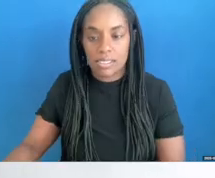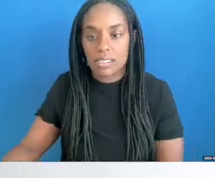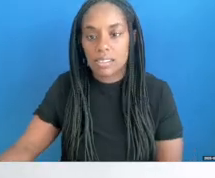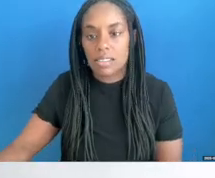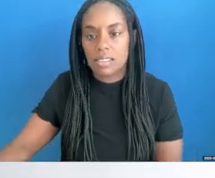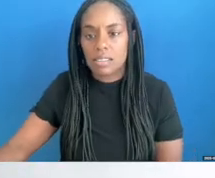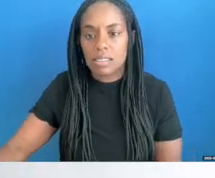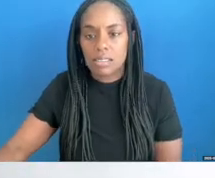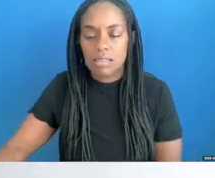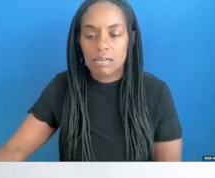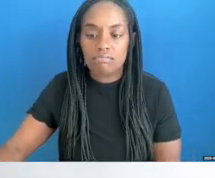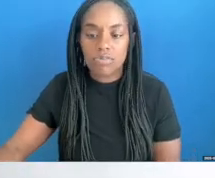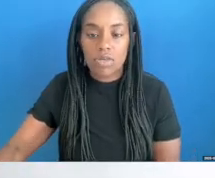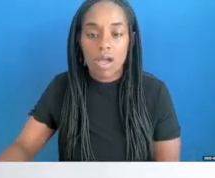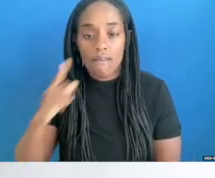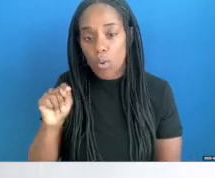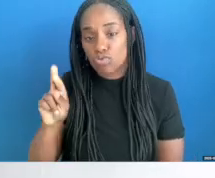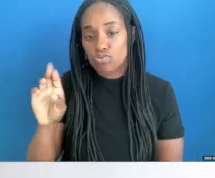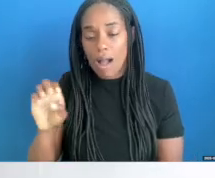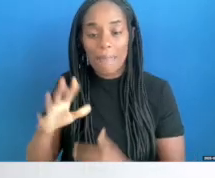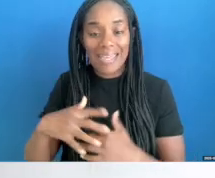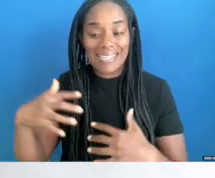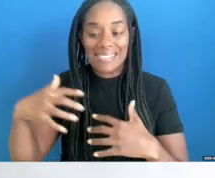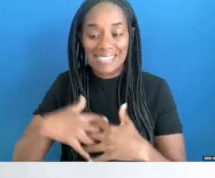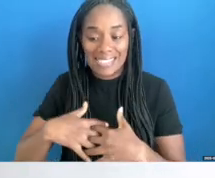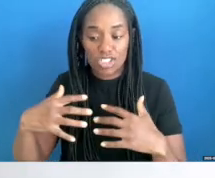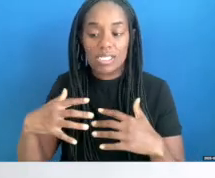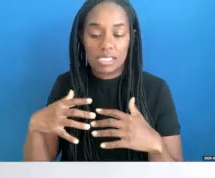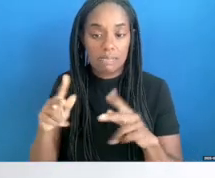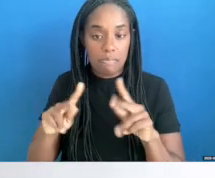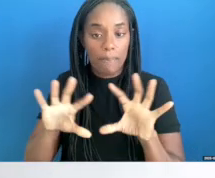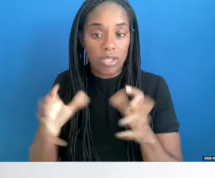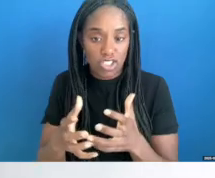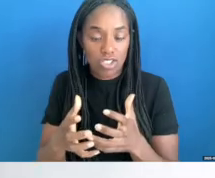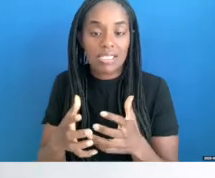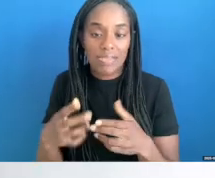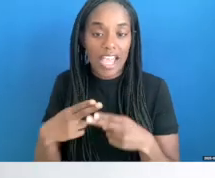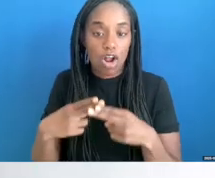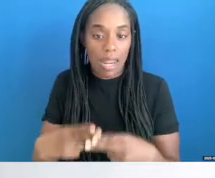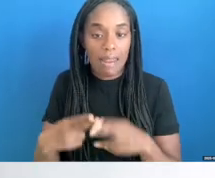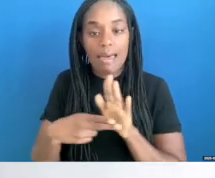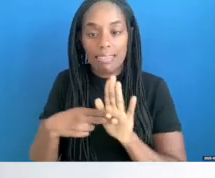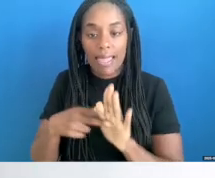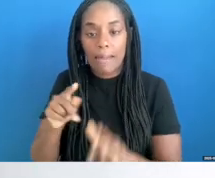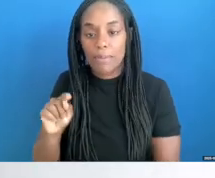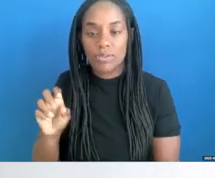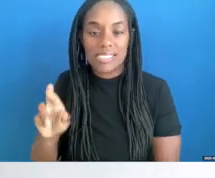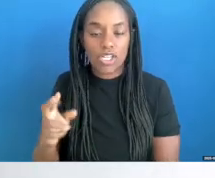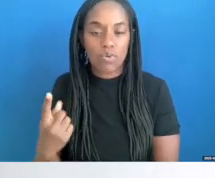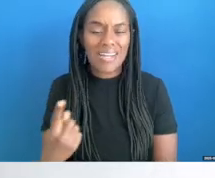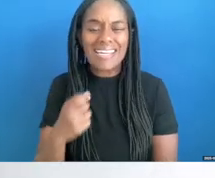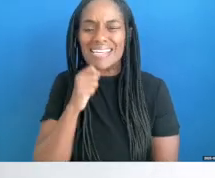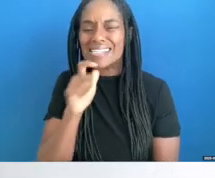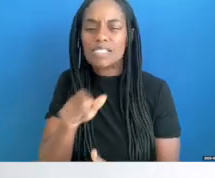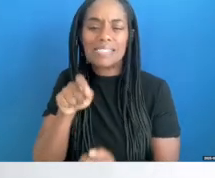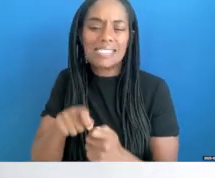tribes and indigenous populations would be considered as tier 1 populations. And so while it's not specifically like a set aside, but it